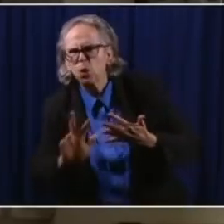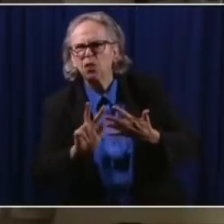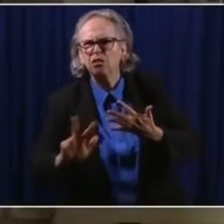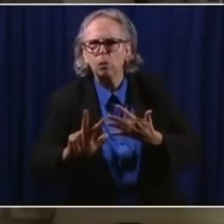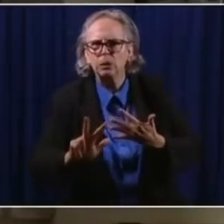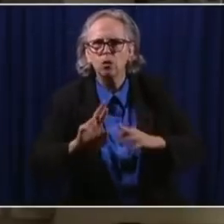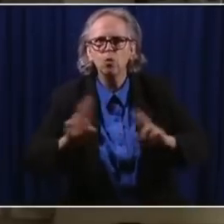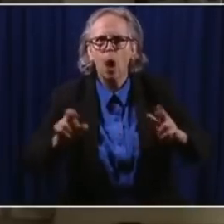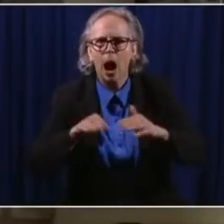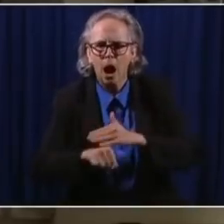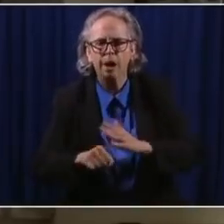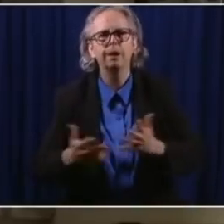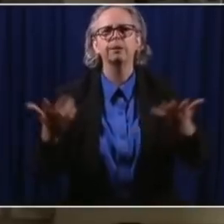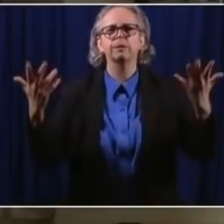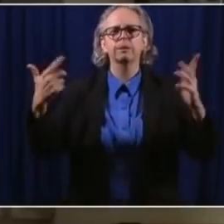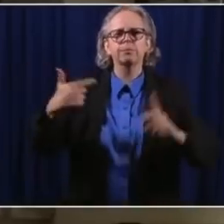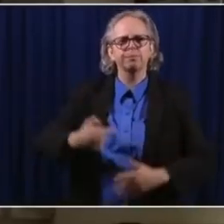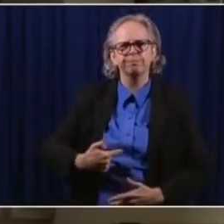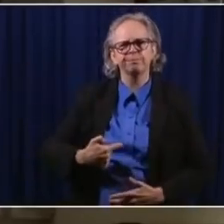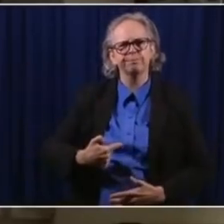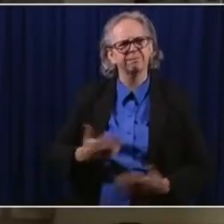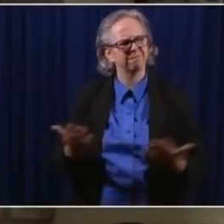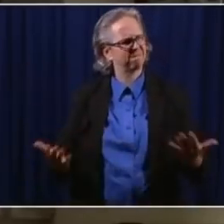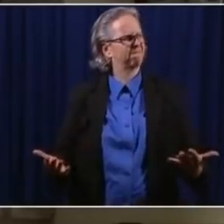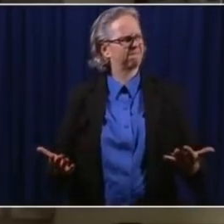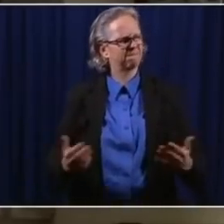From Cleveland.com.